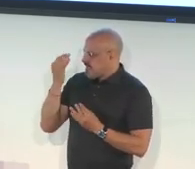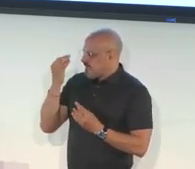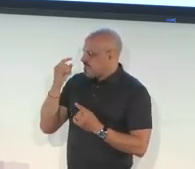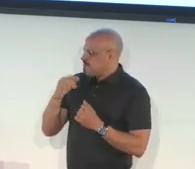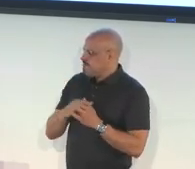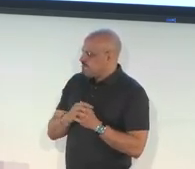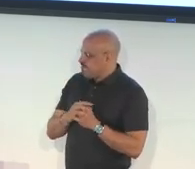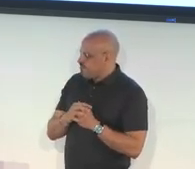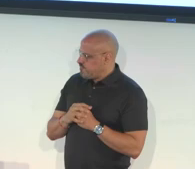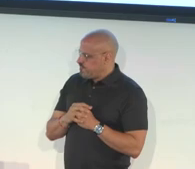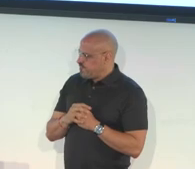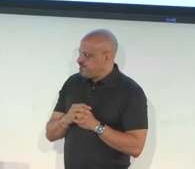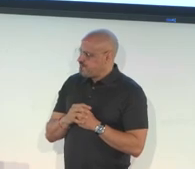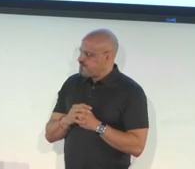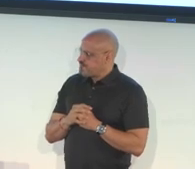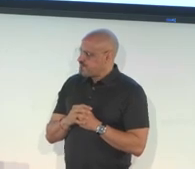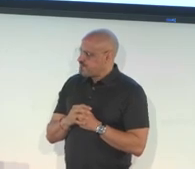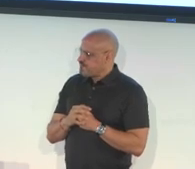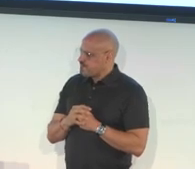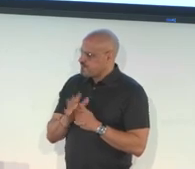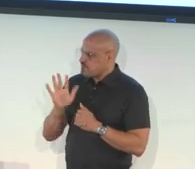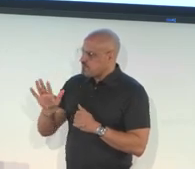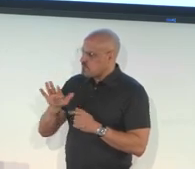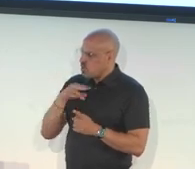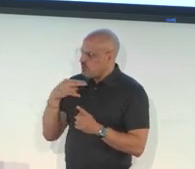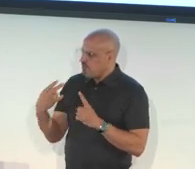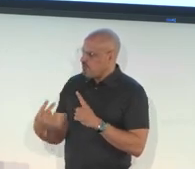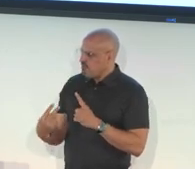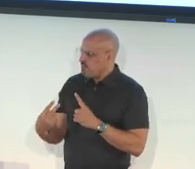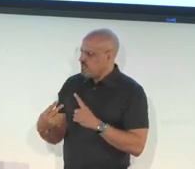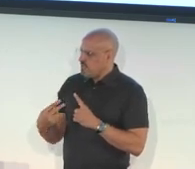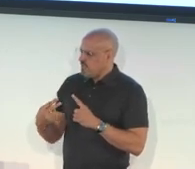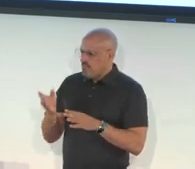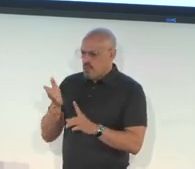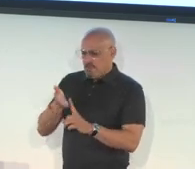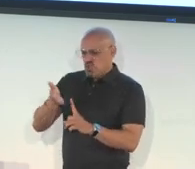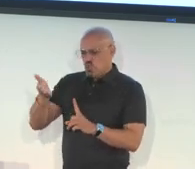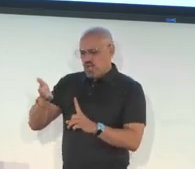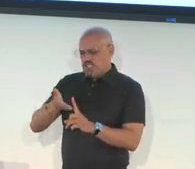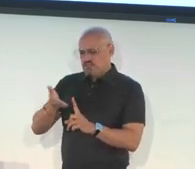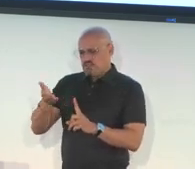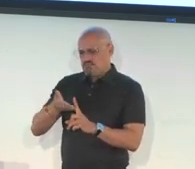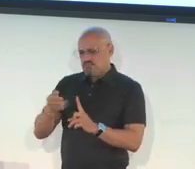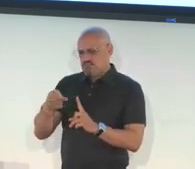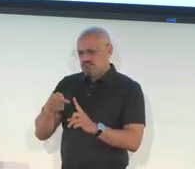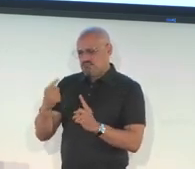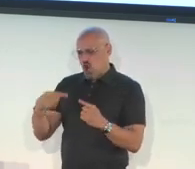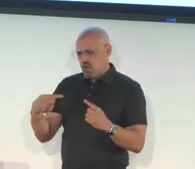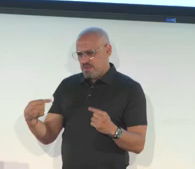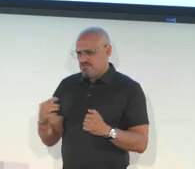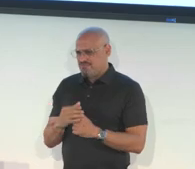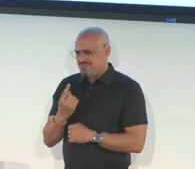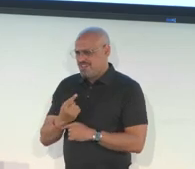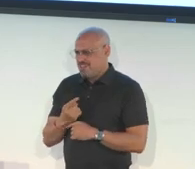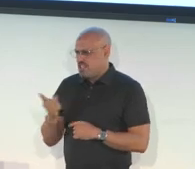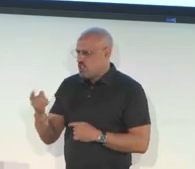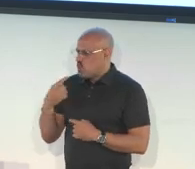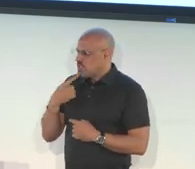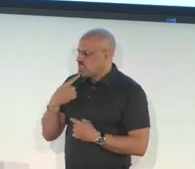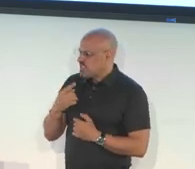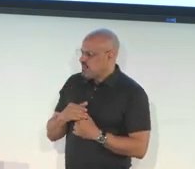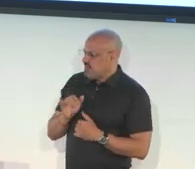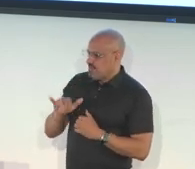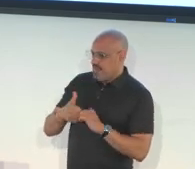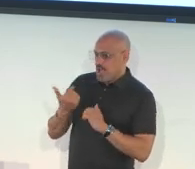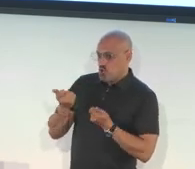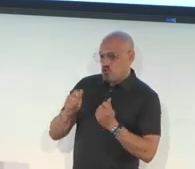about your take on this persuasion, mm-hmm. the persuasive argument, right? Because what you said is that this is